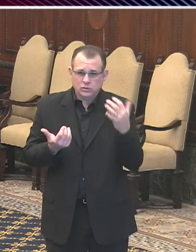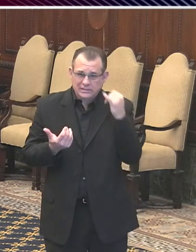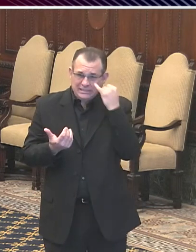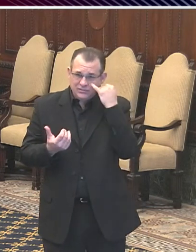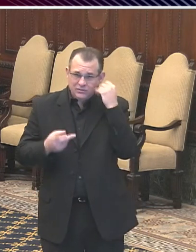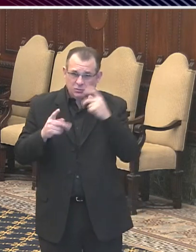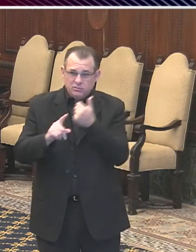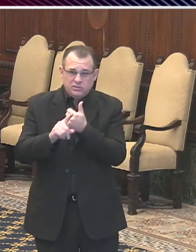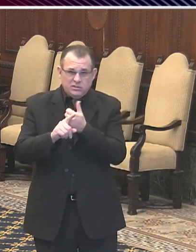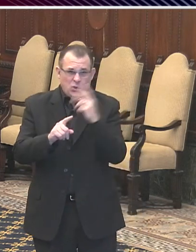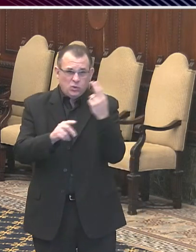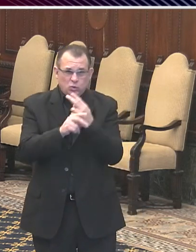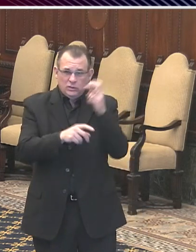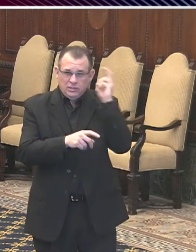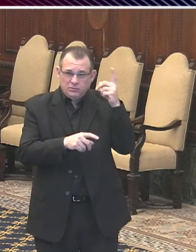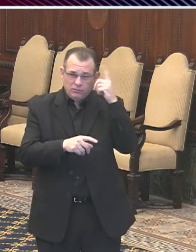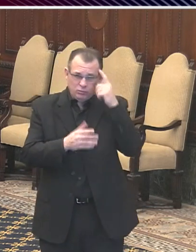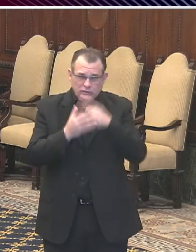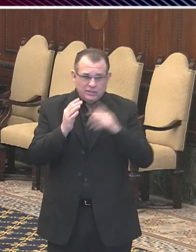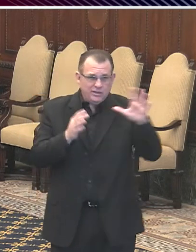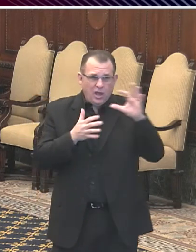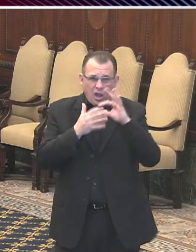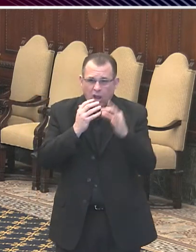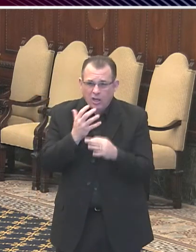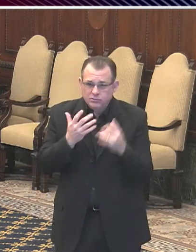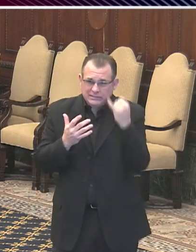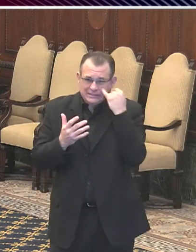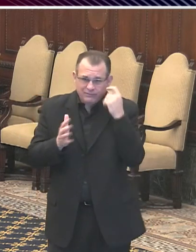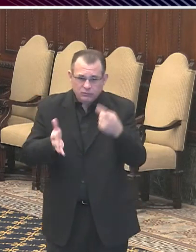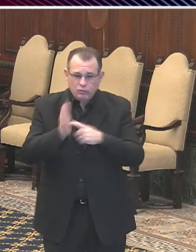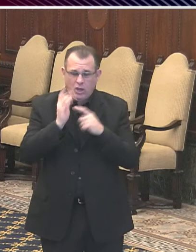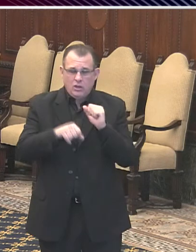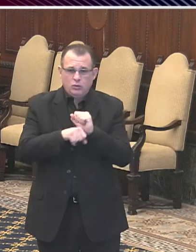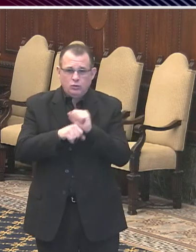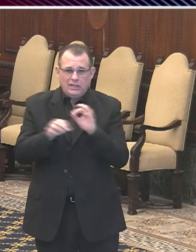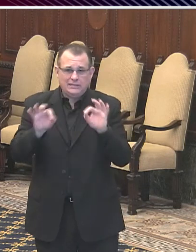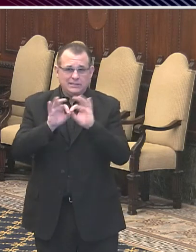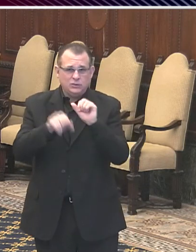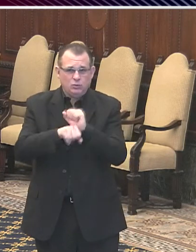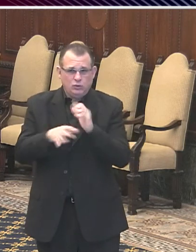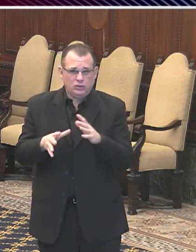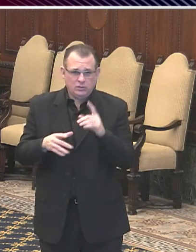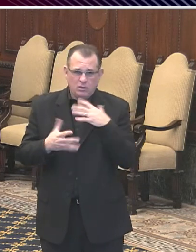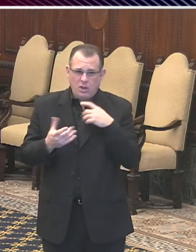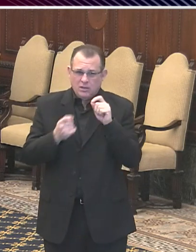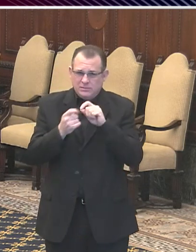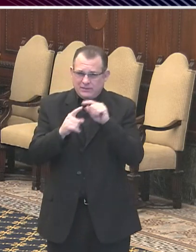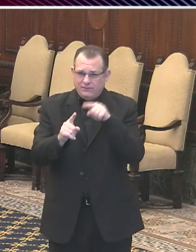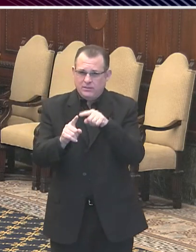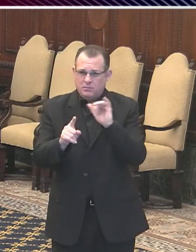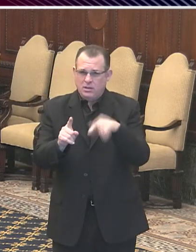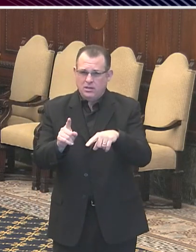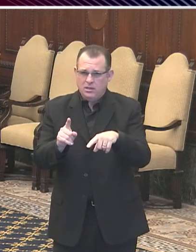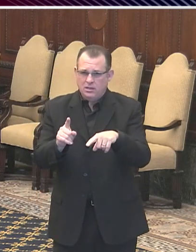use SEPTA if they are still an essential worker to get to work? So just some specifics on that. What would it take,